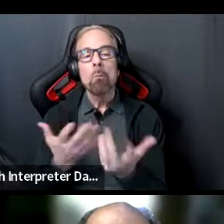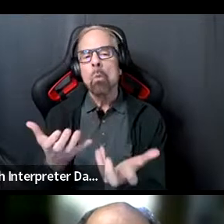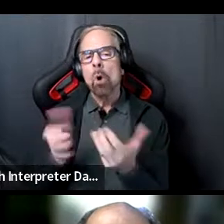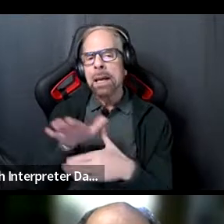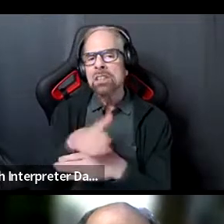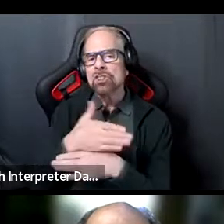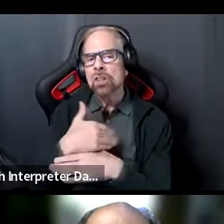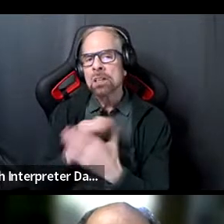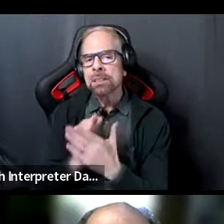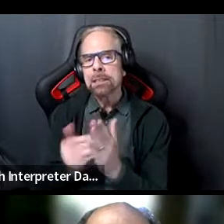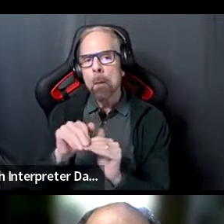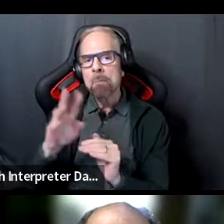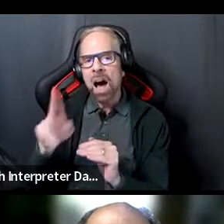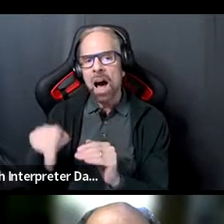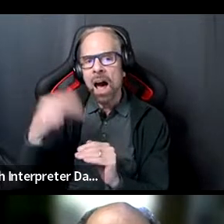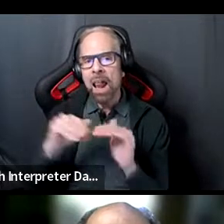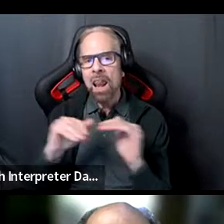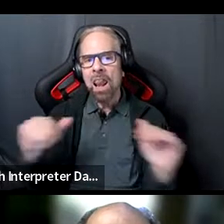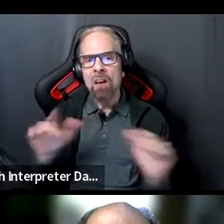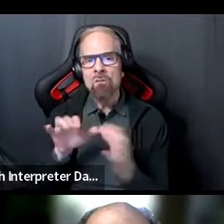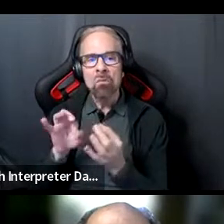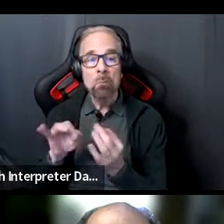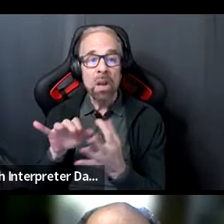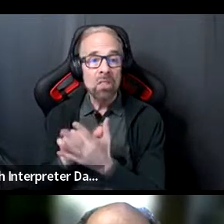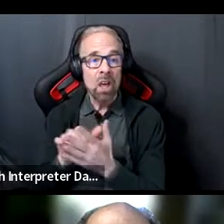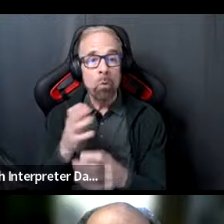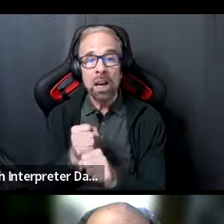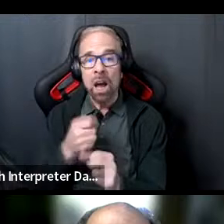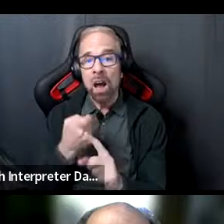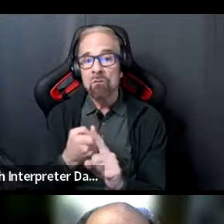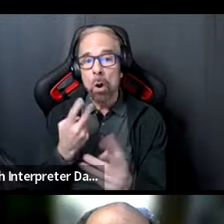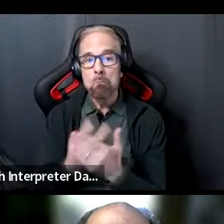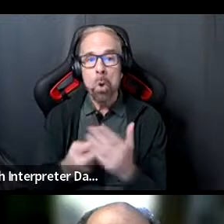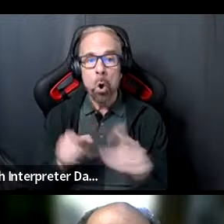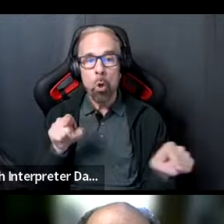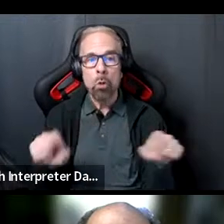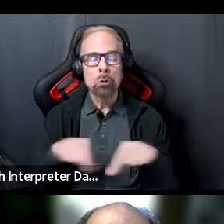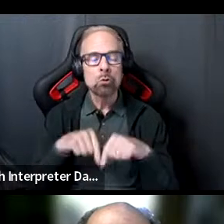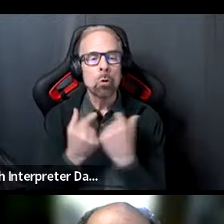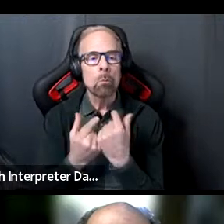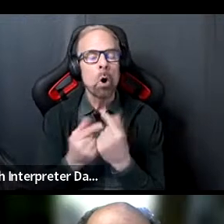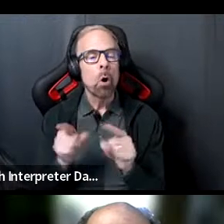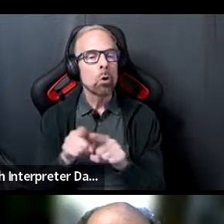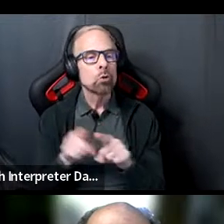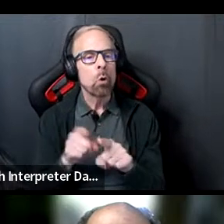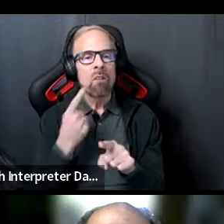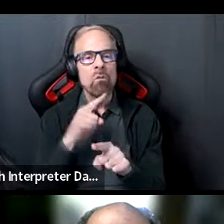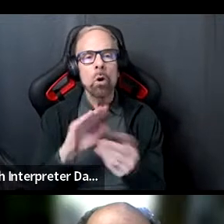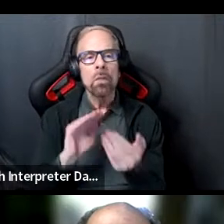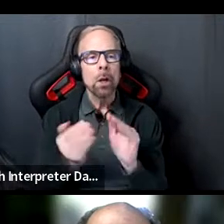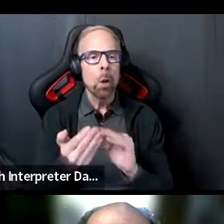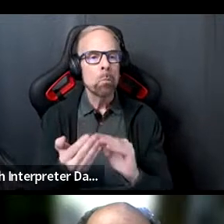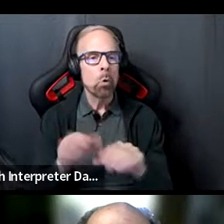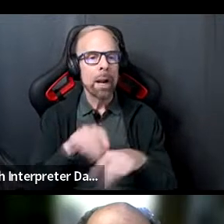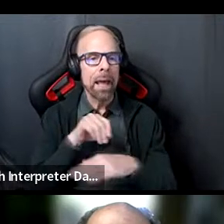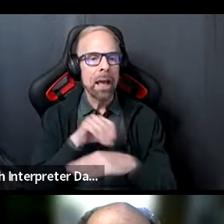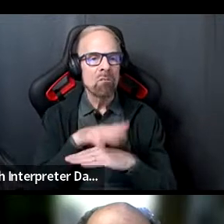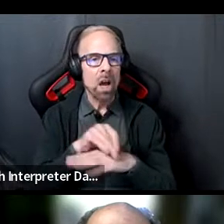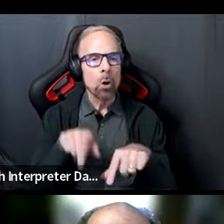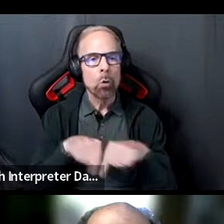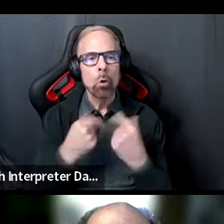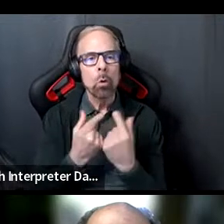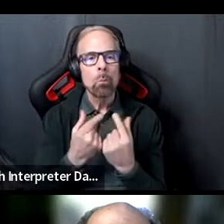of high level feedback that we received from both of those groups. And essentially for the community advisory group, we shared